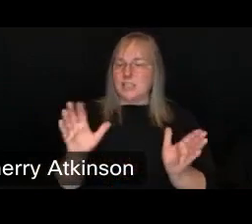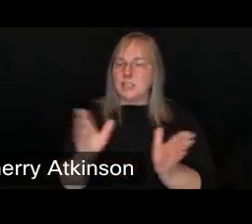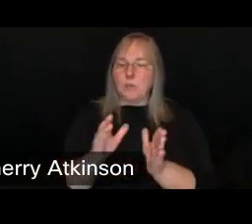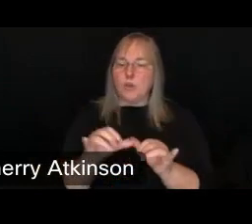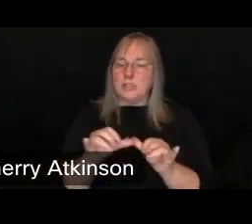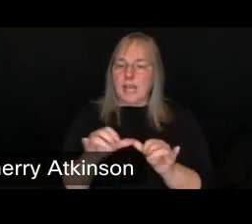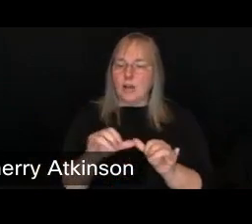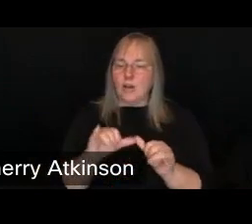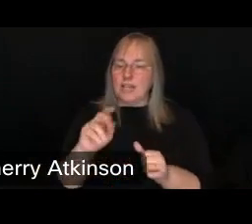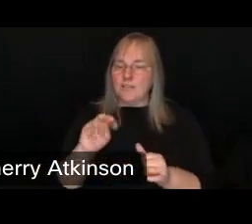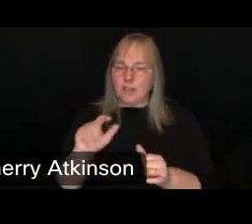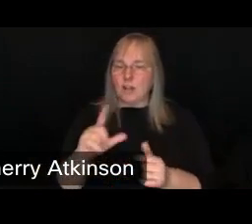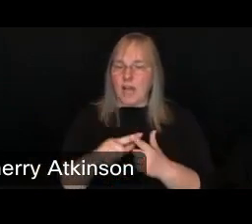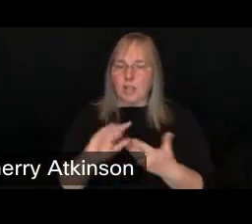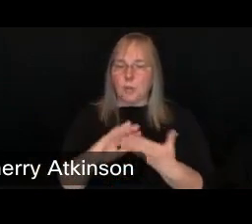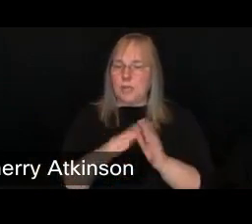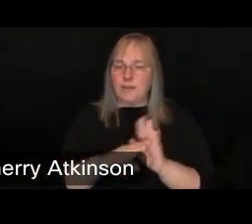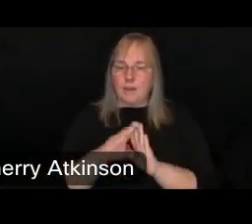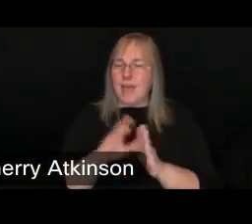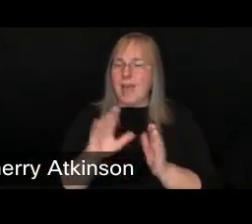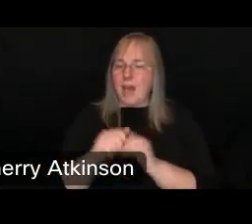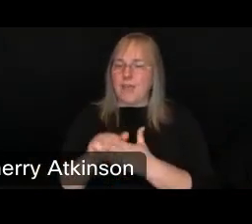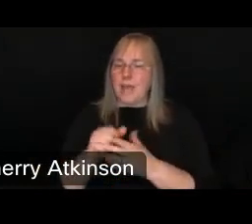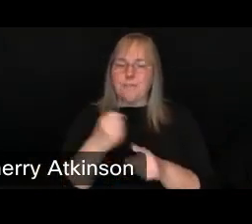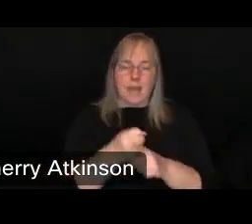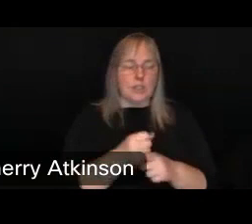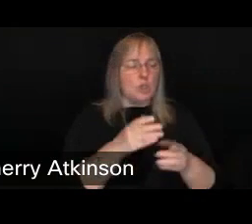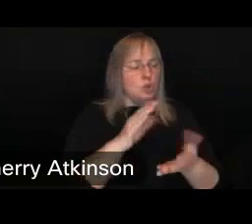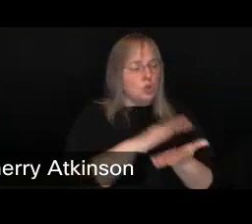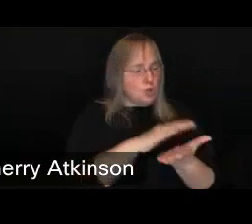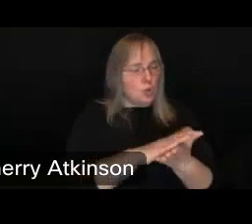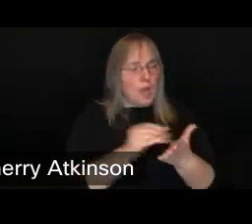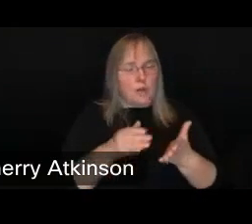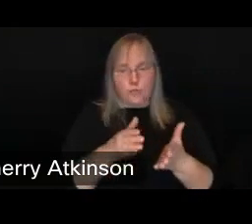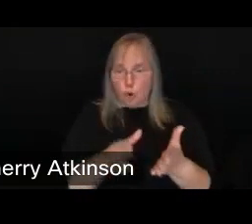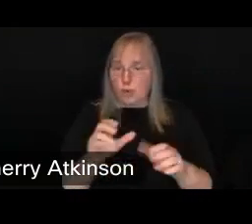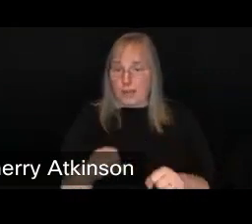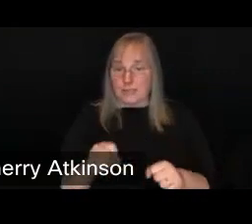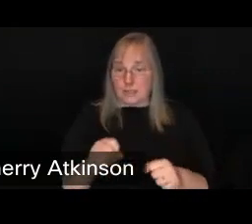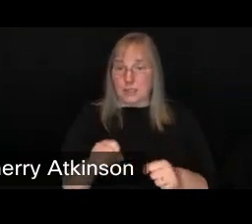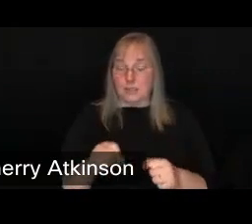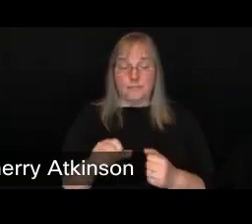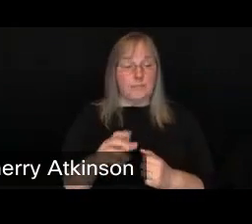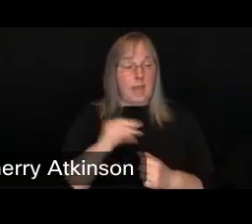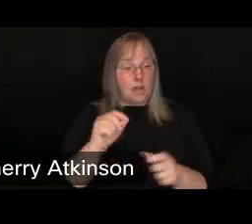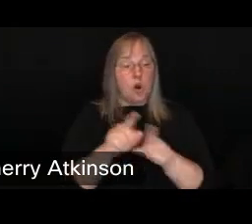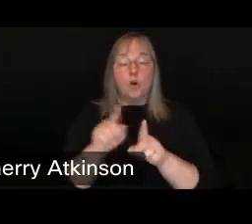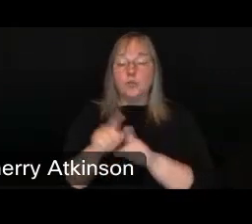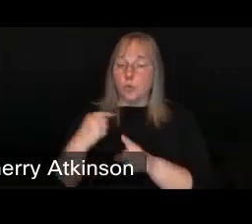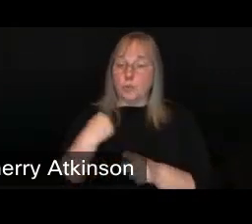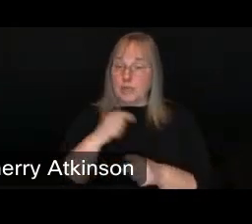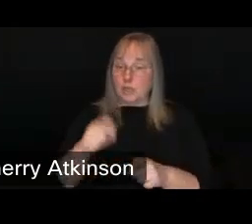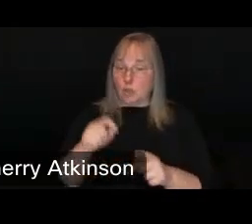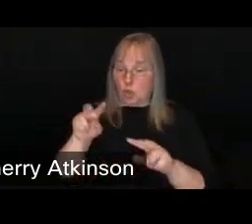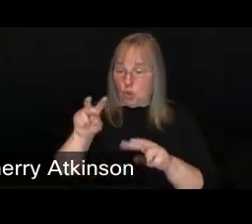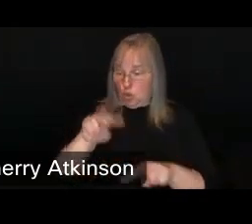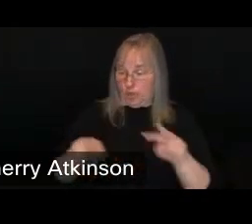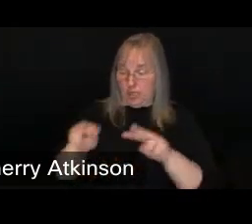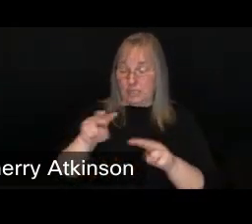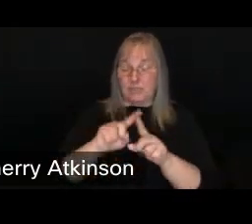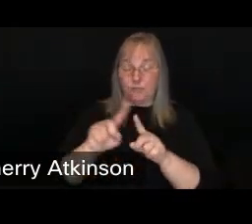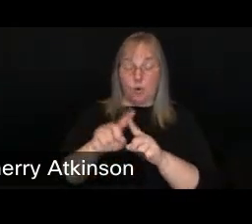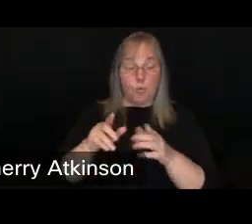could impact our school and road capacity differently. Plus, we'll need to be looking at ways how new development can help us better meet our pedestrian